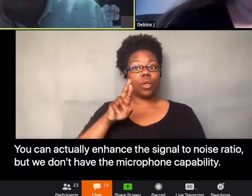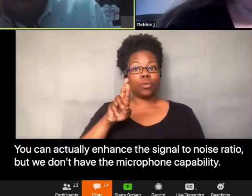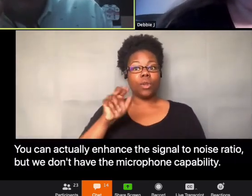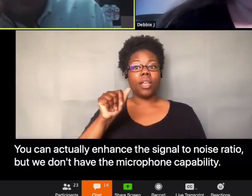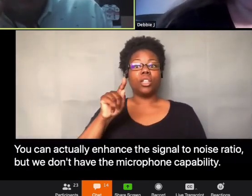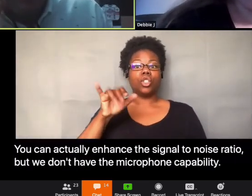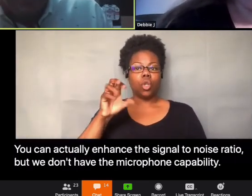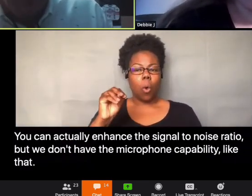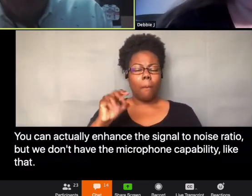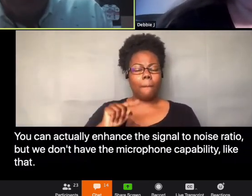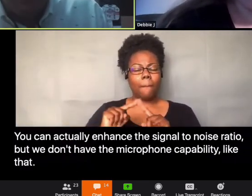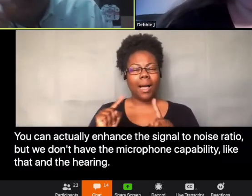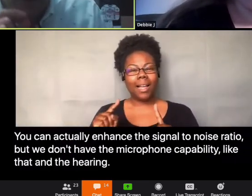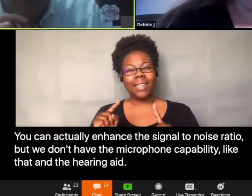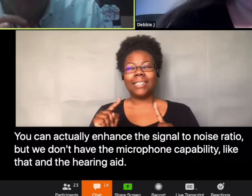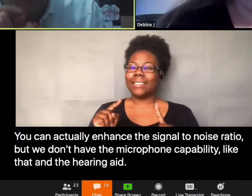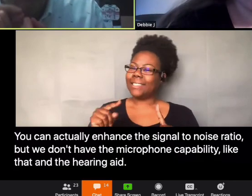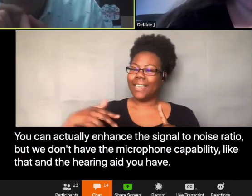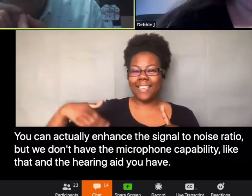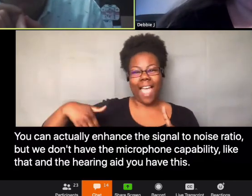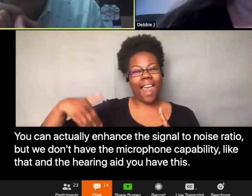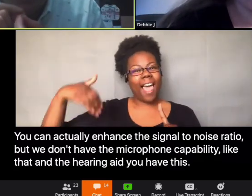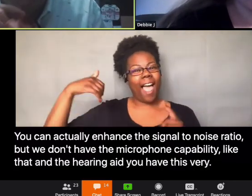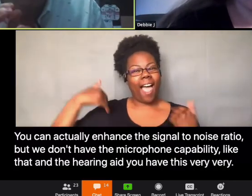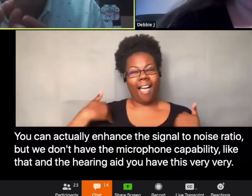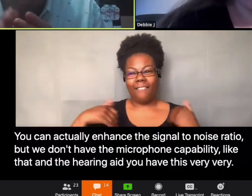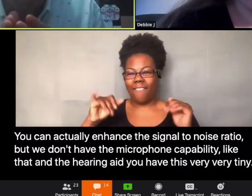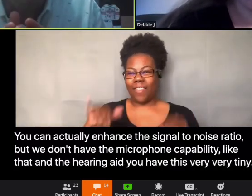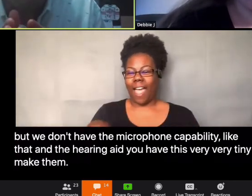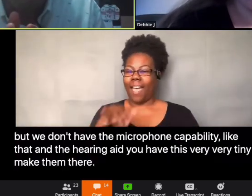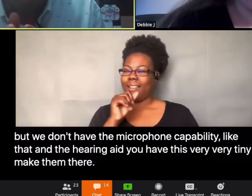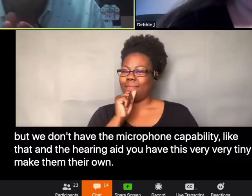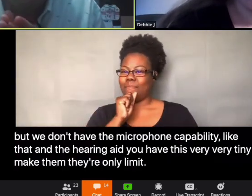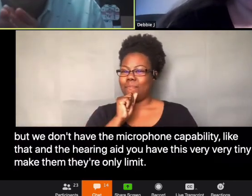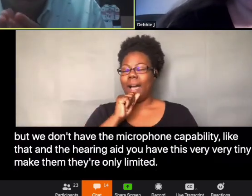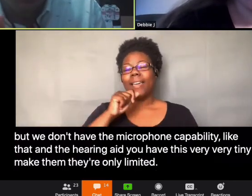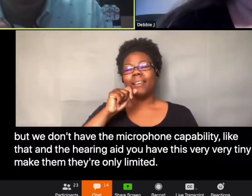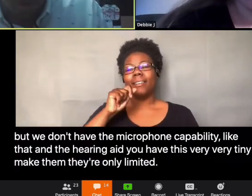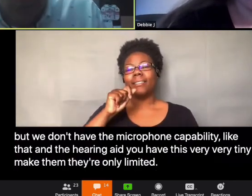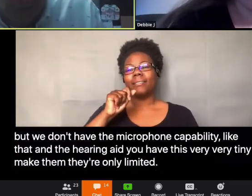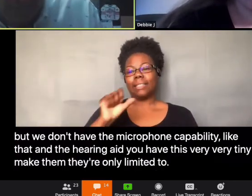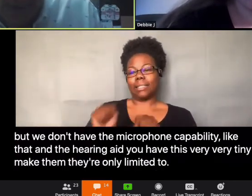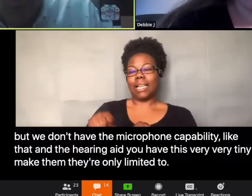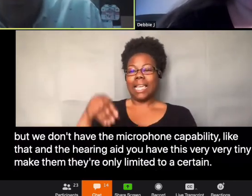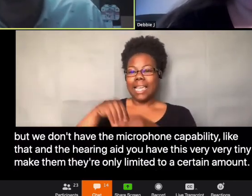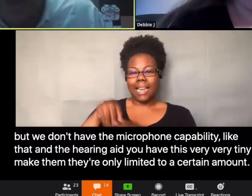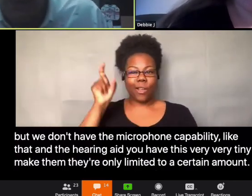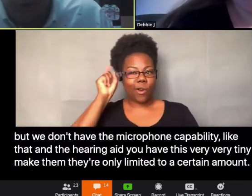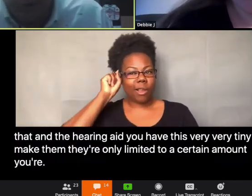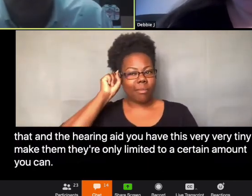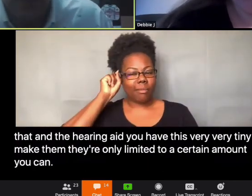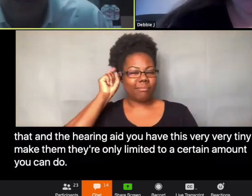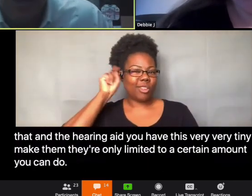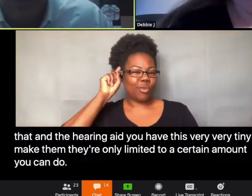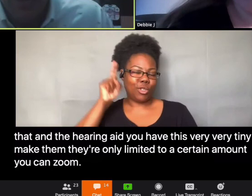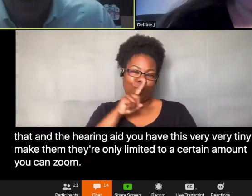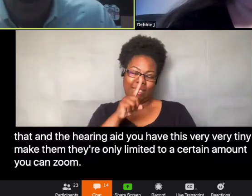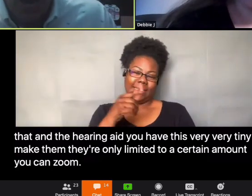capability like that in the hearing aid. You have this very, very tiny mic, and they're only limited to a certain amount you can